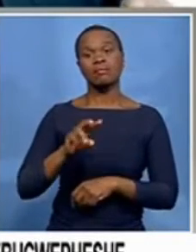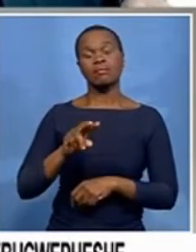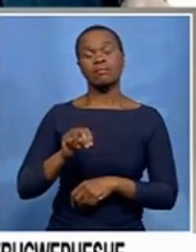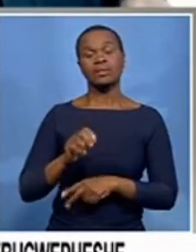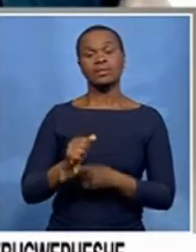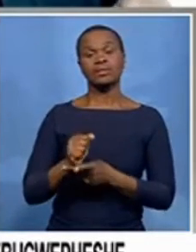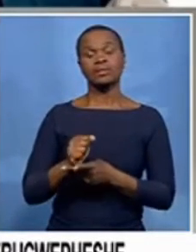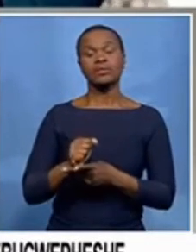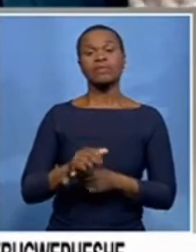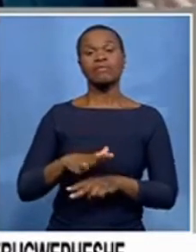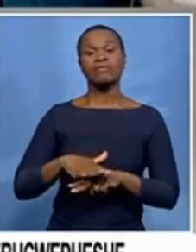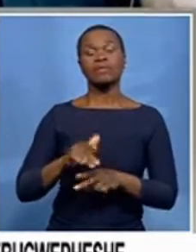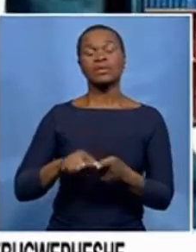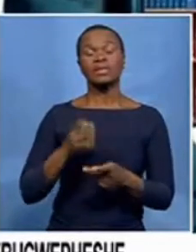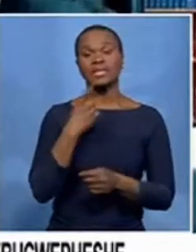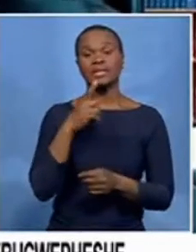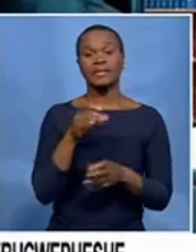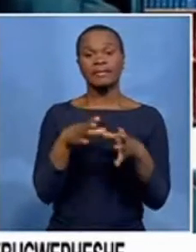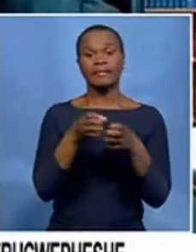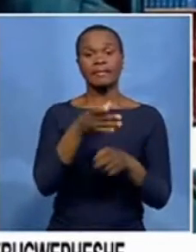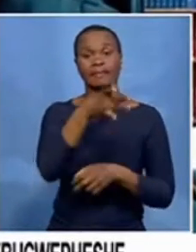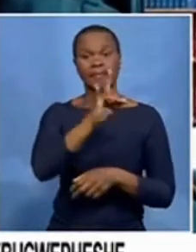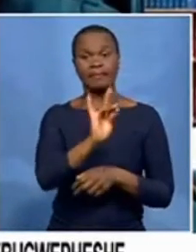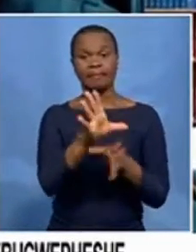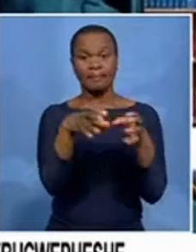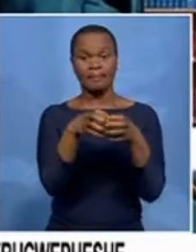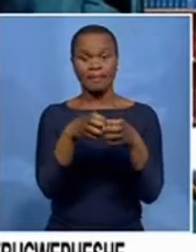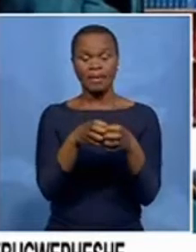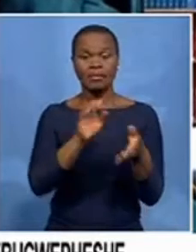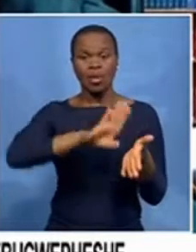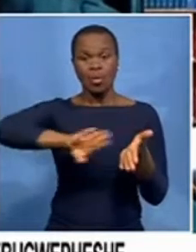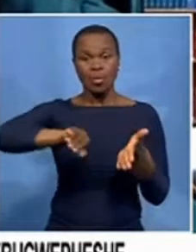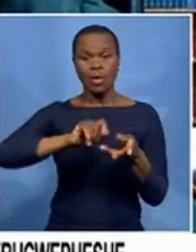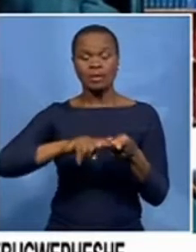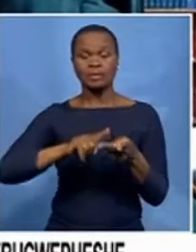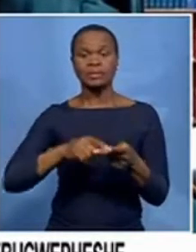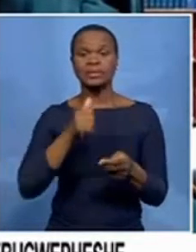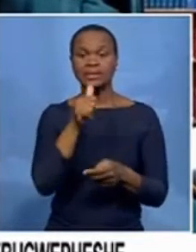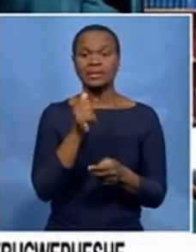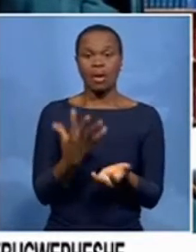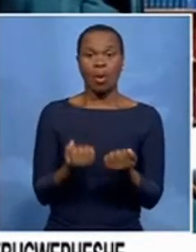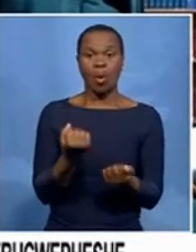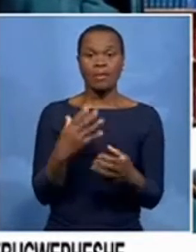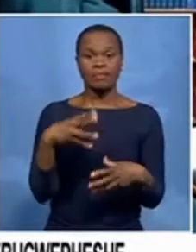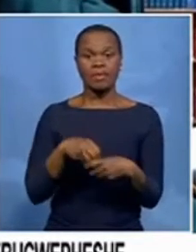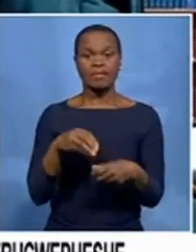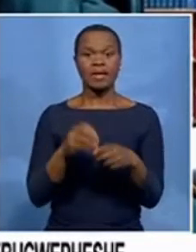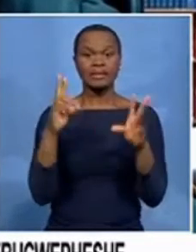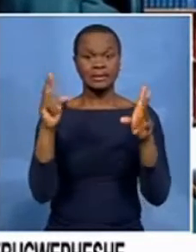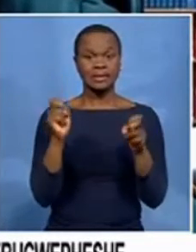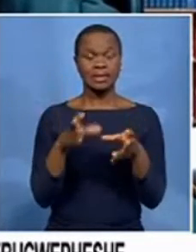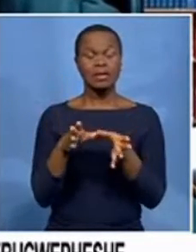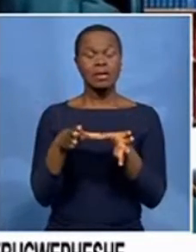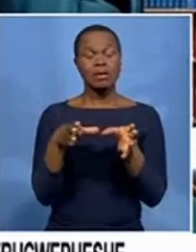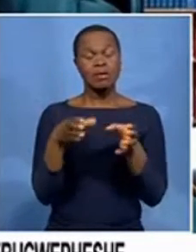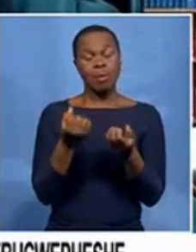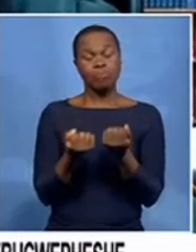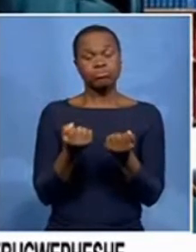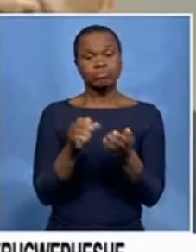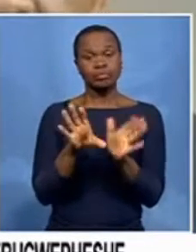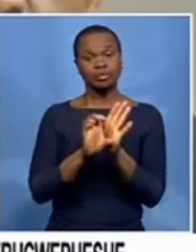nalabo labamele sihlalo bale commissioner Raymond Zondo bakucitsile lokhu njengoba batsite lenkantolo ngeke ingenelele tindzabeni tenkantolo